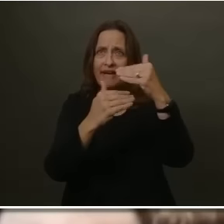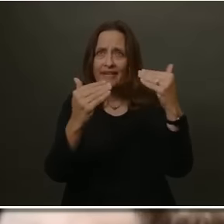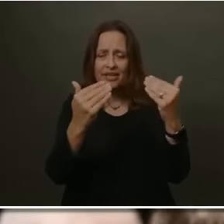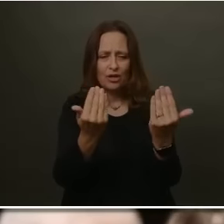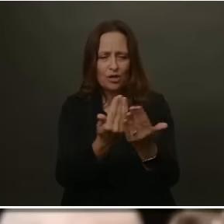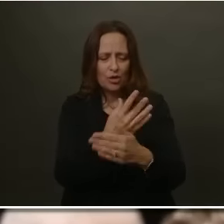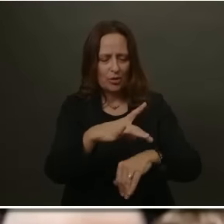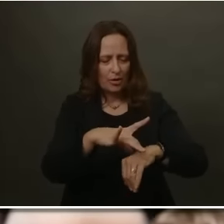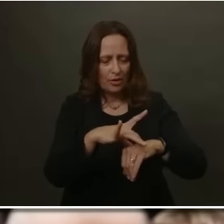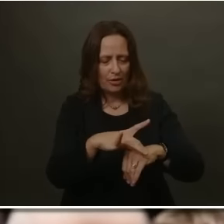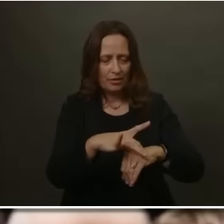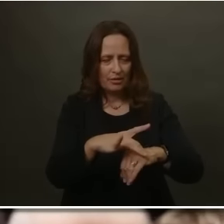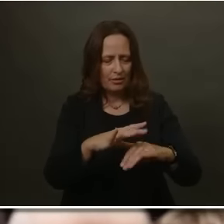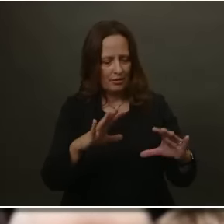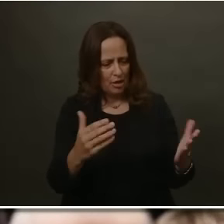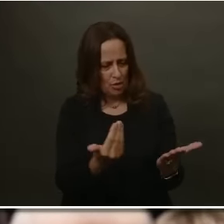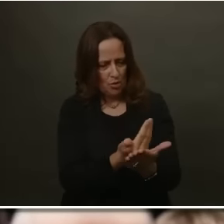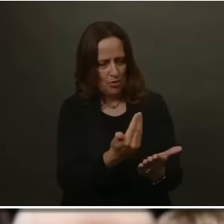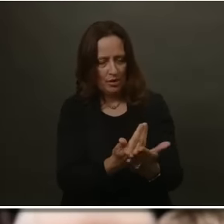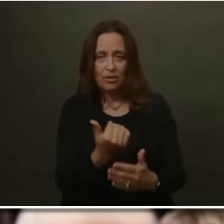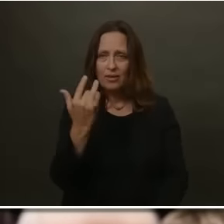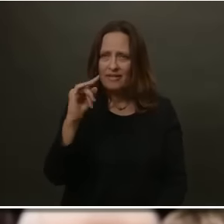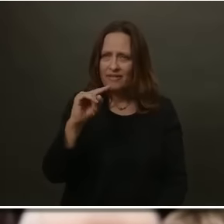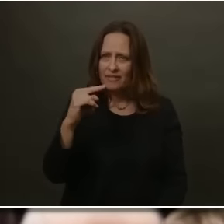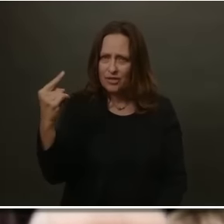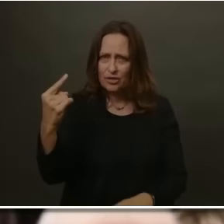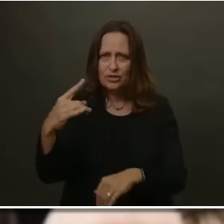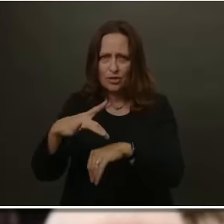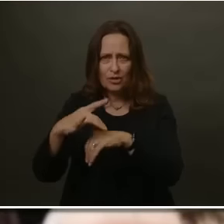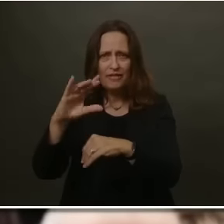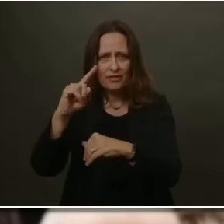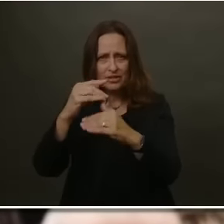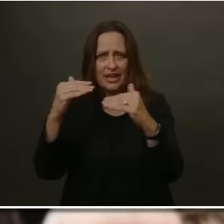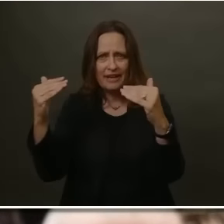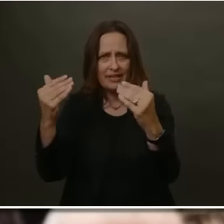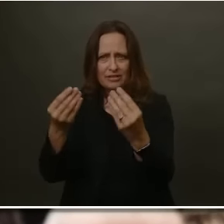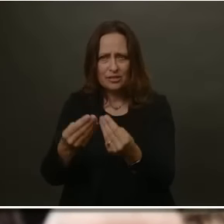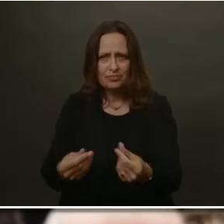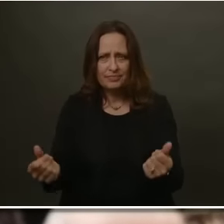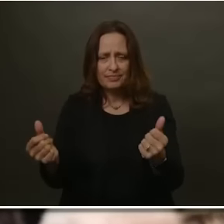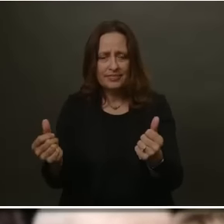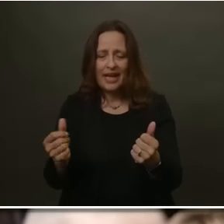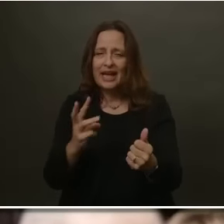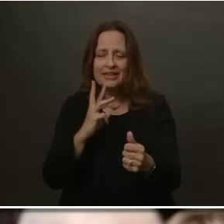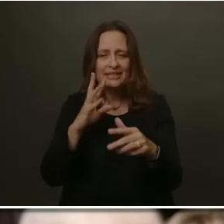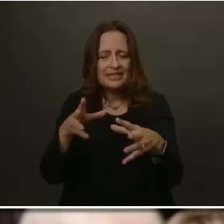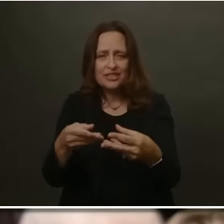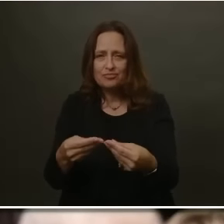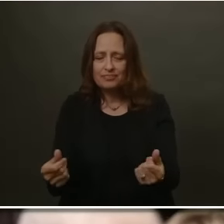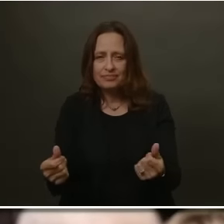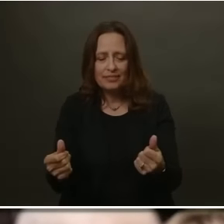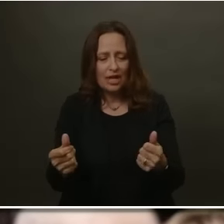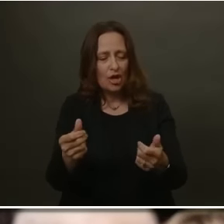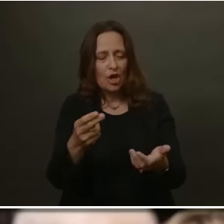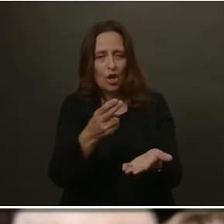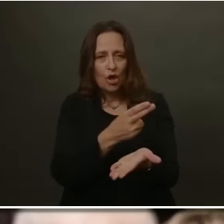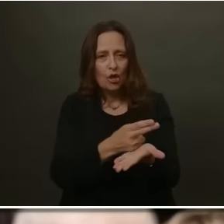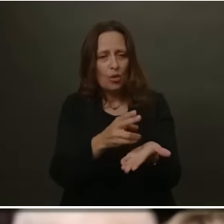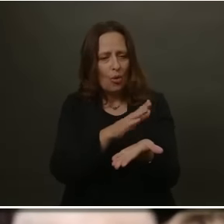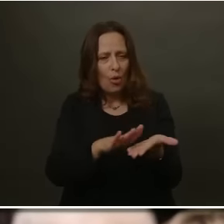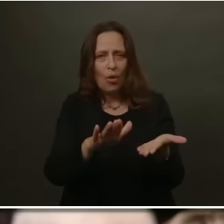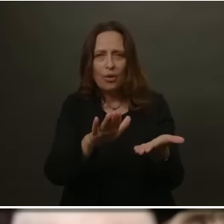the first earth had passed away, and the sea was no more. And I saw the holy city, the new